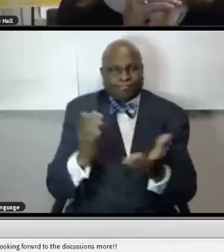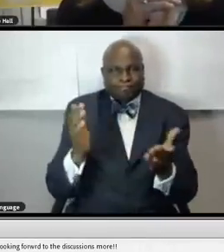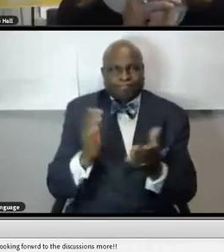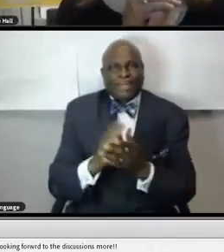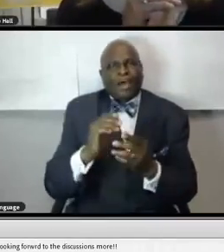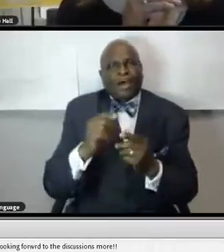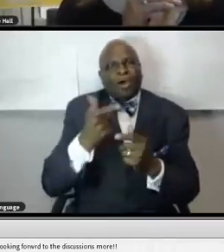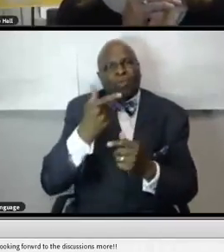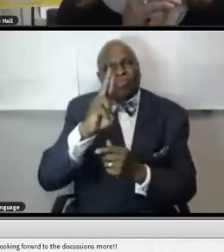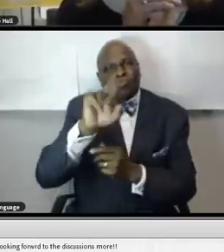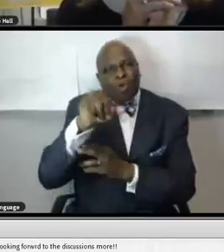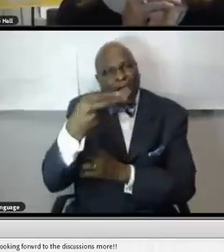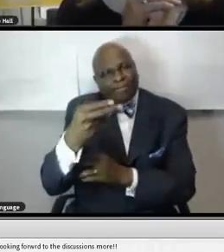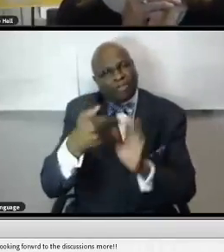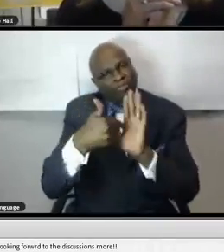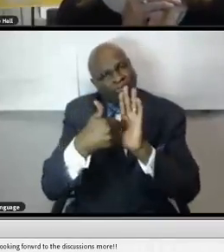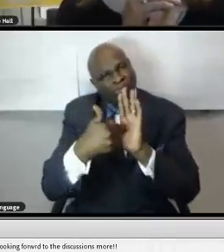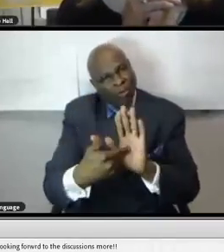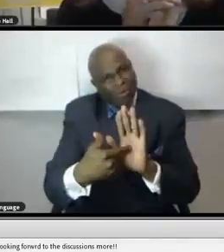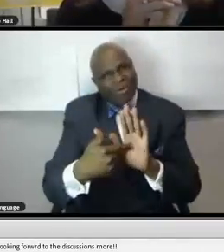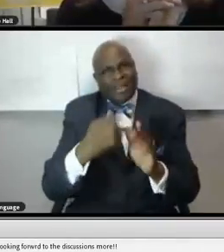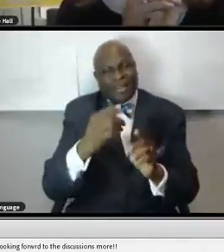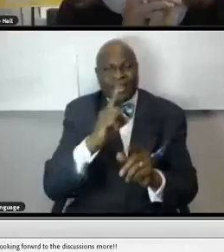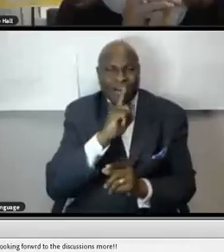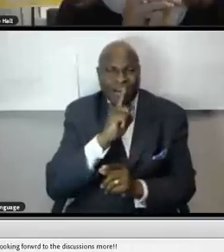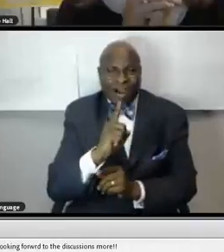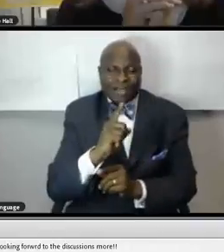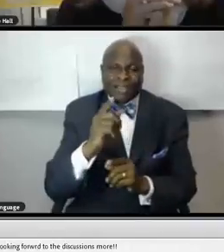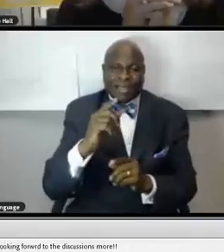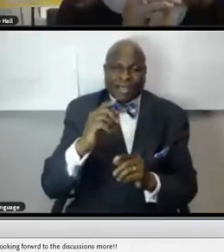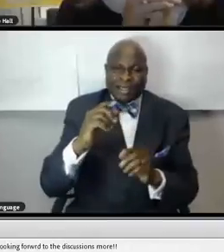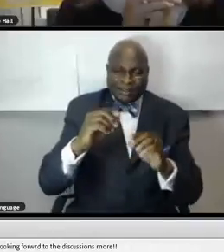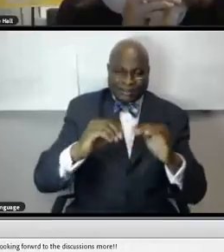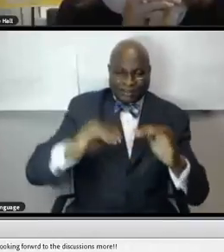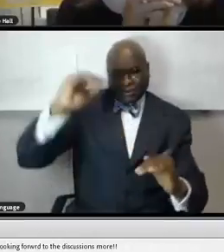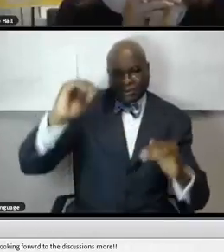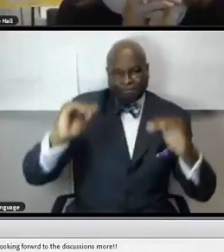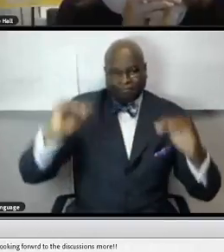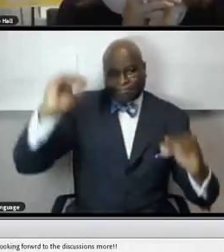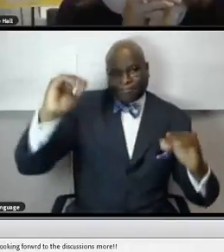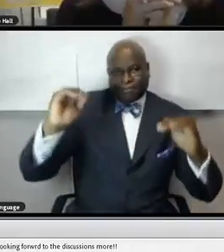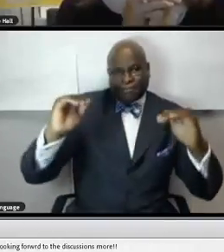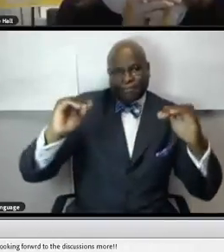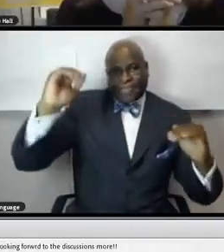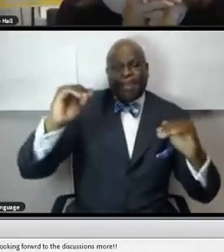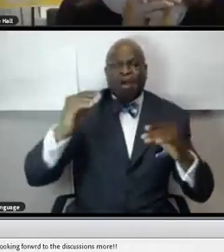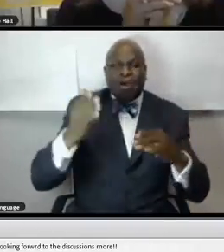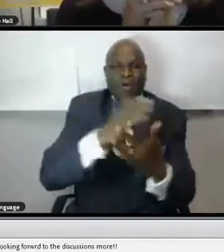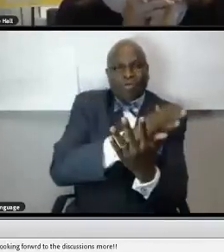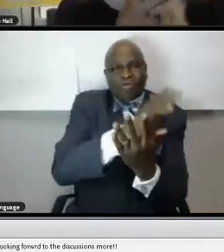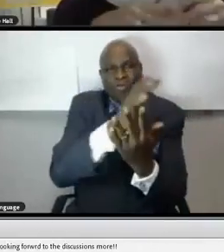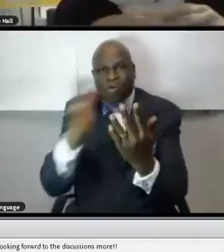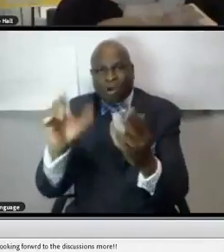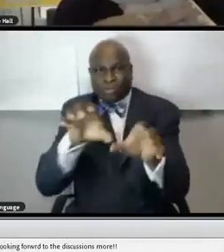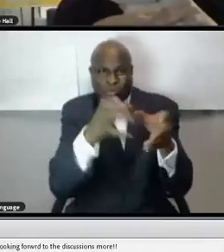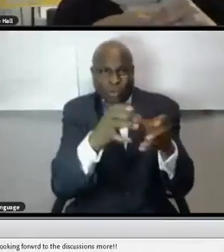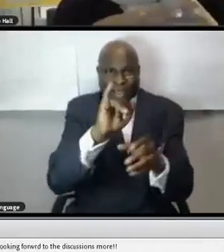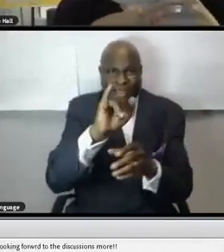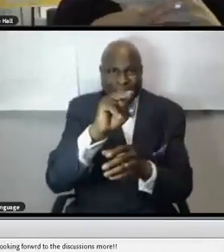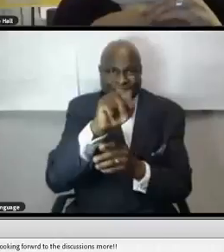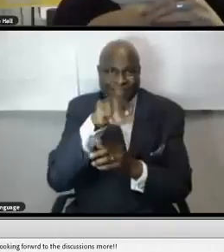a graph showing that there are discrepancies across groups of Indigenous peoples. So